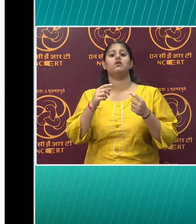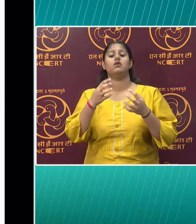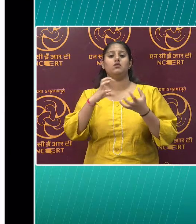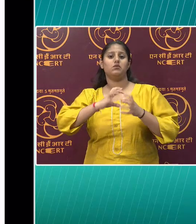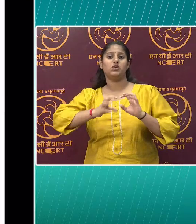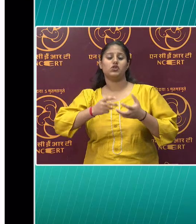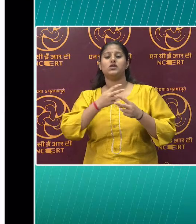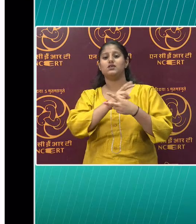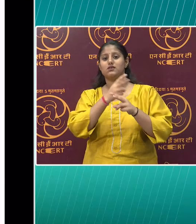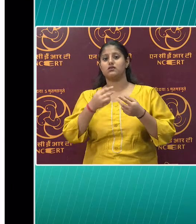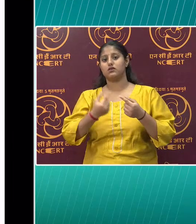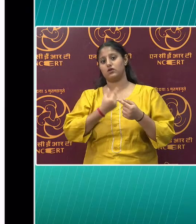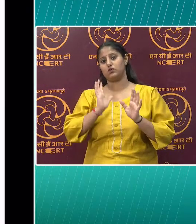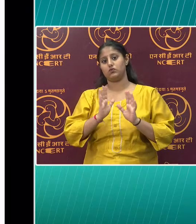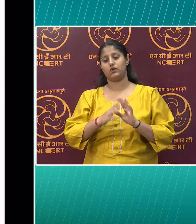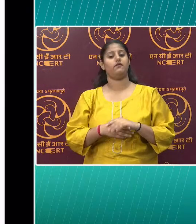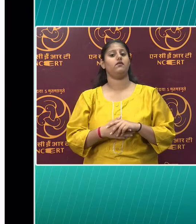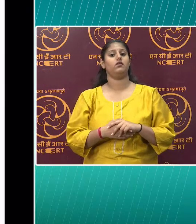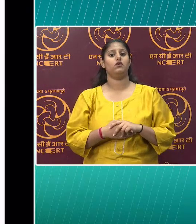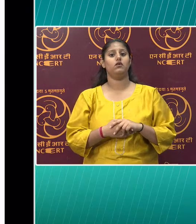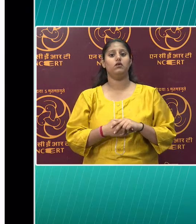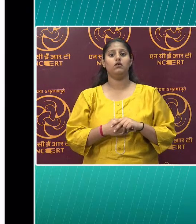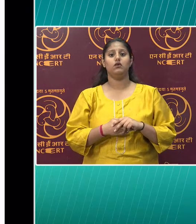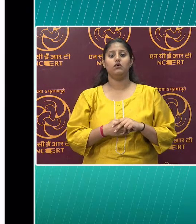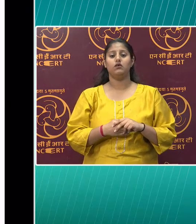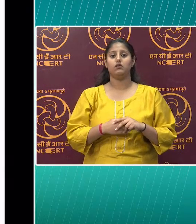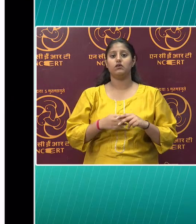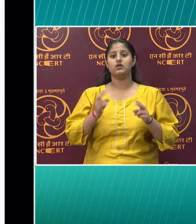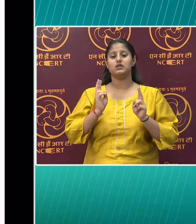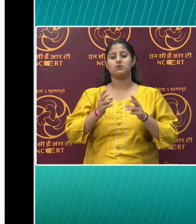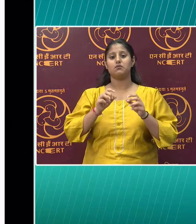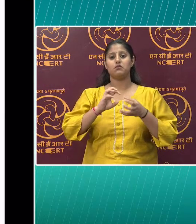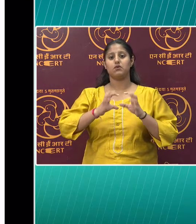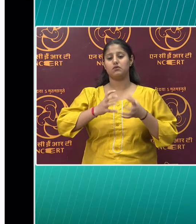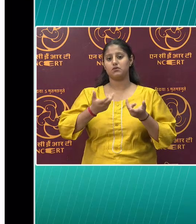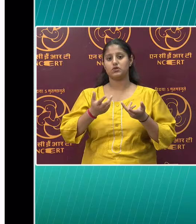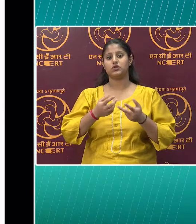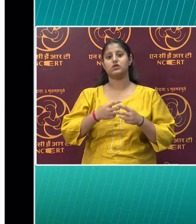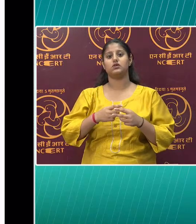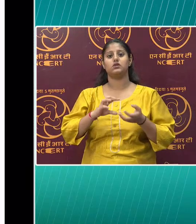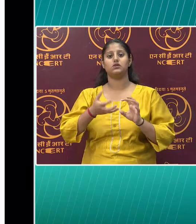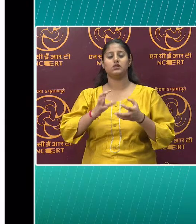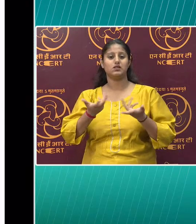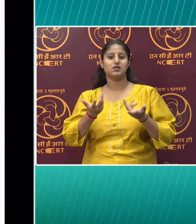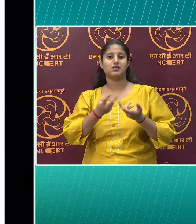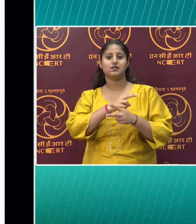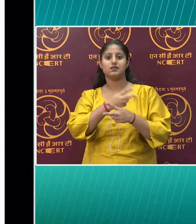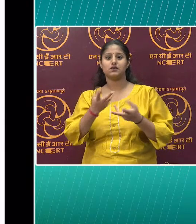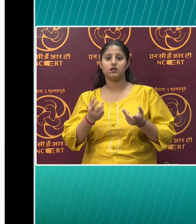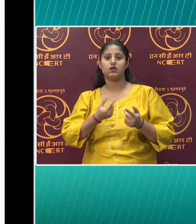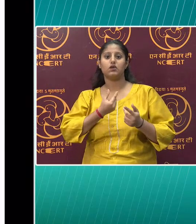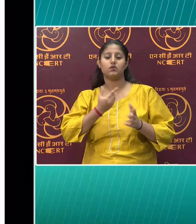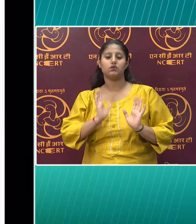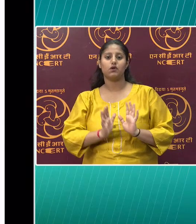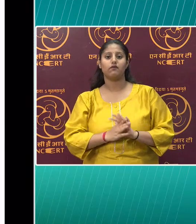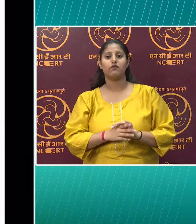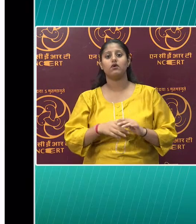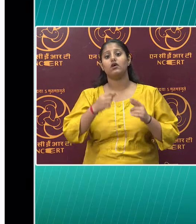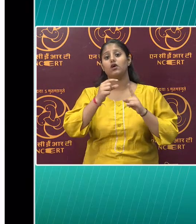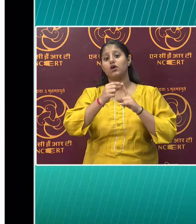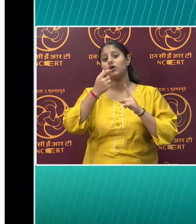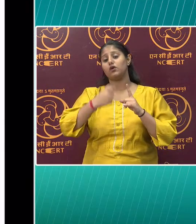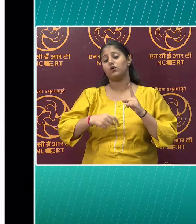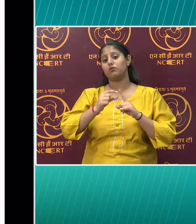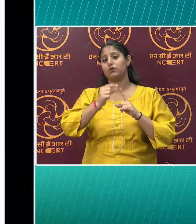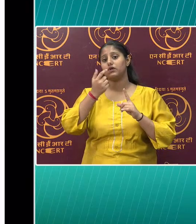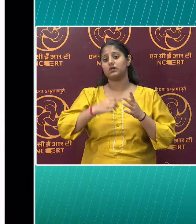machines. These are simple machines which I have mentioned there, but there are more complicated machines which one can use. Human